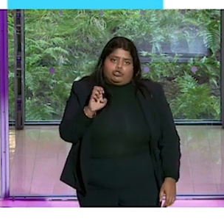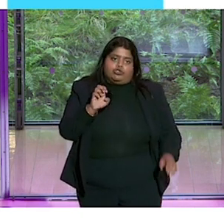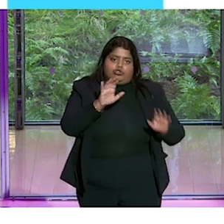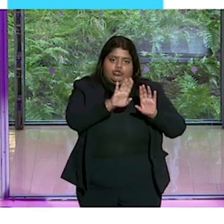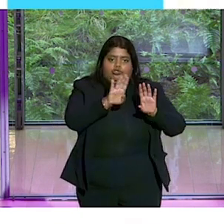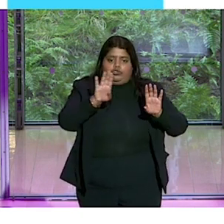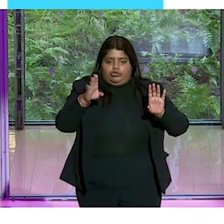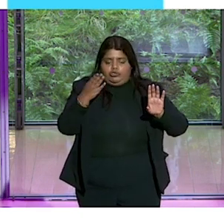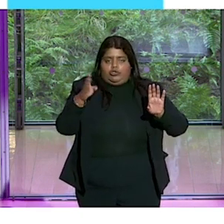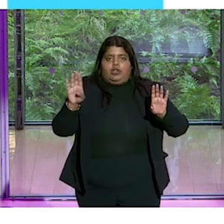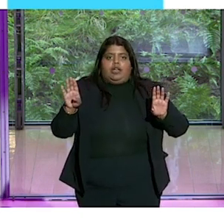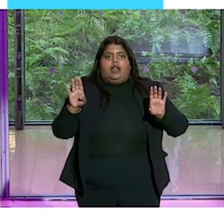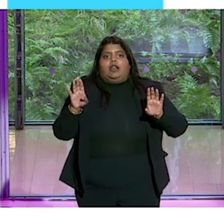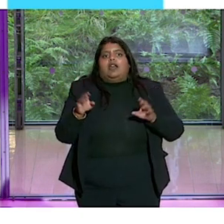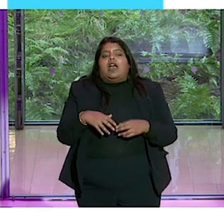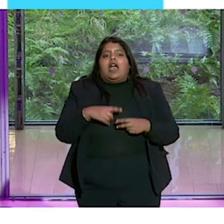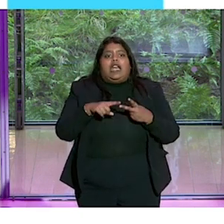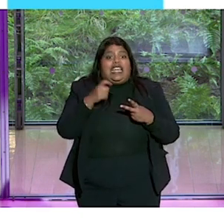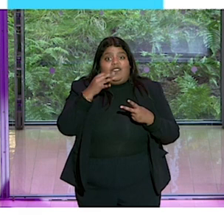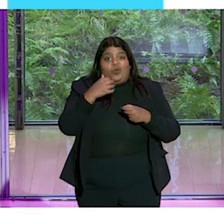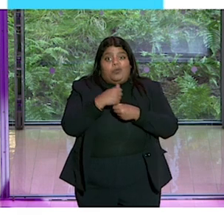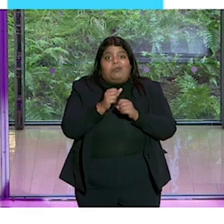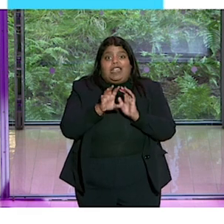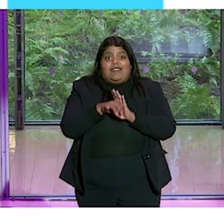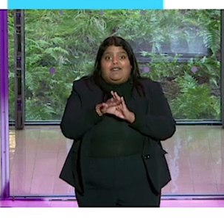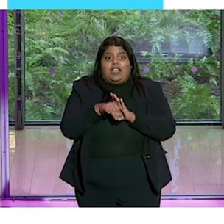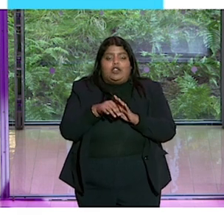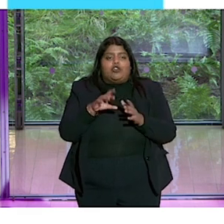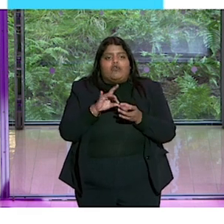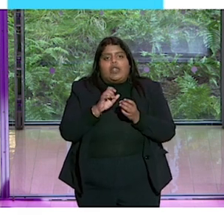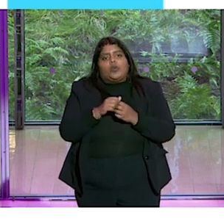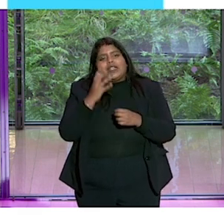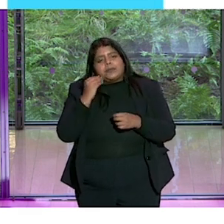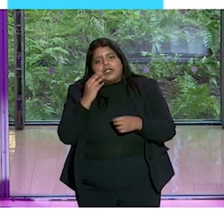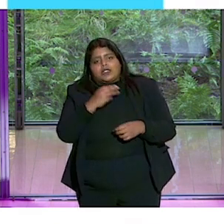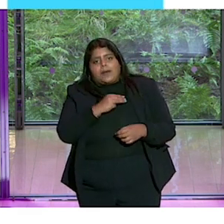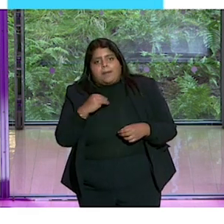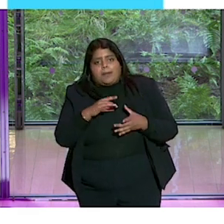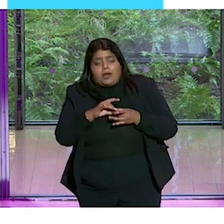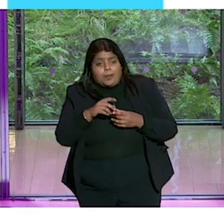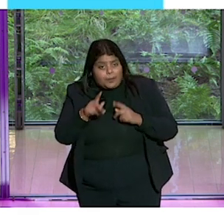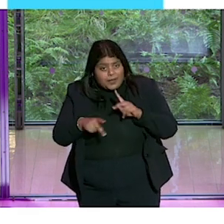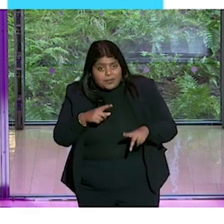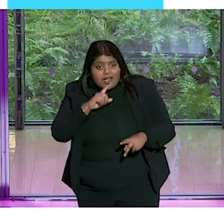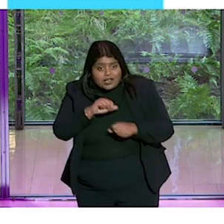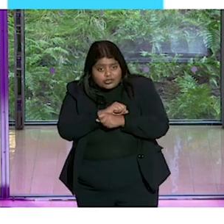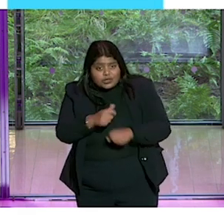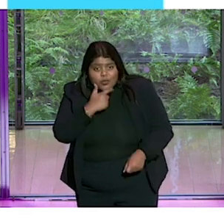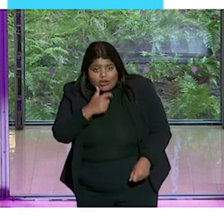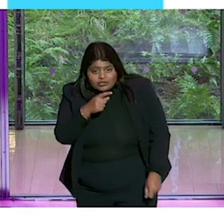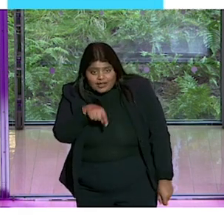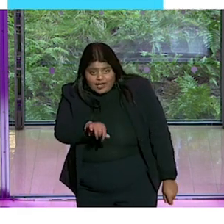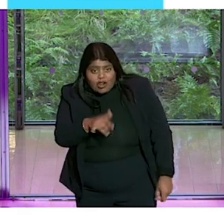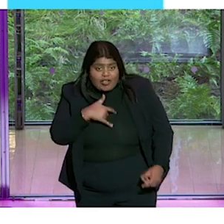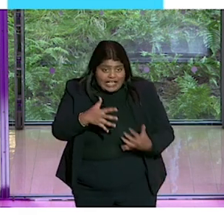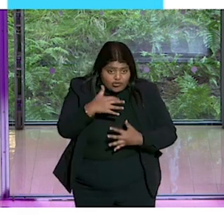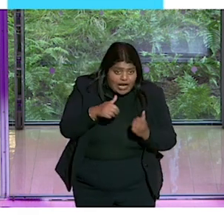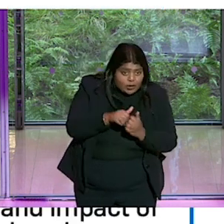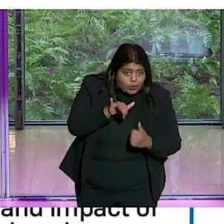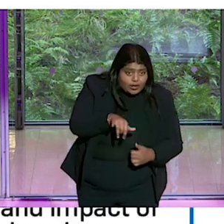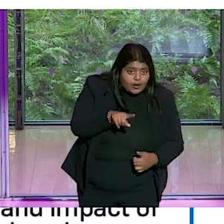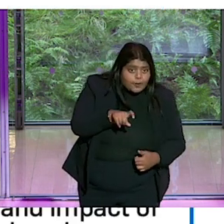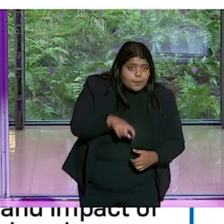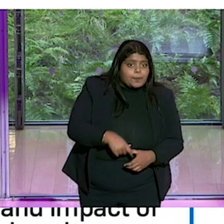you made a video about the experience of membership for people. Are people seeing those things? Are they interacting with them?